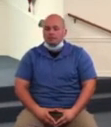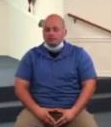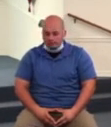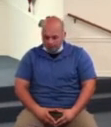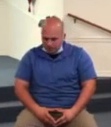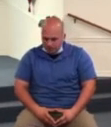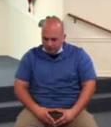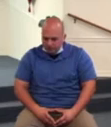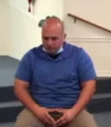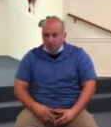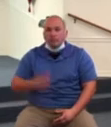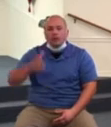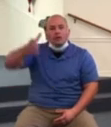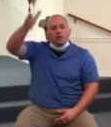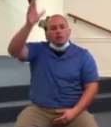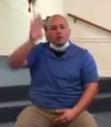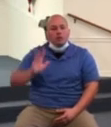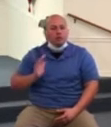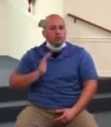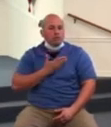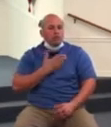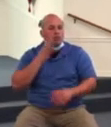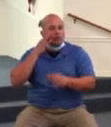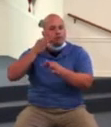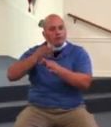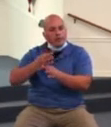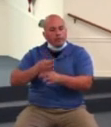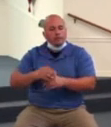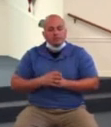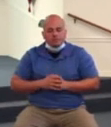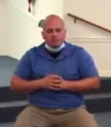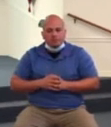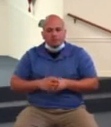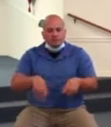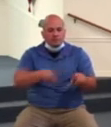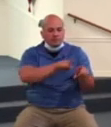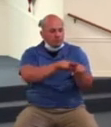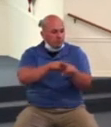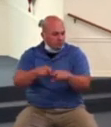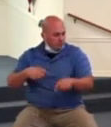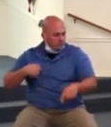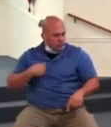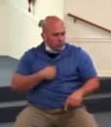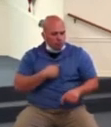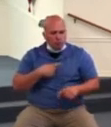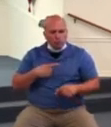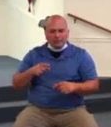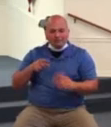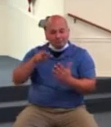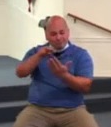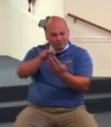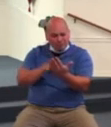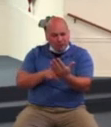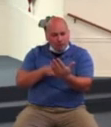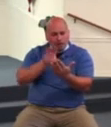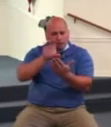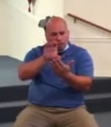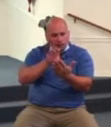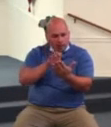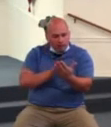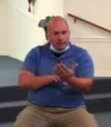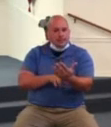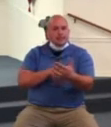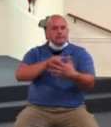God, our Father, as we have read this section of Scripture and considered these people